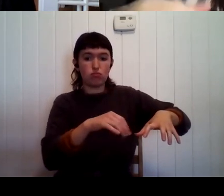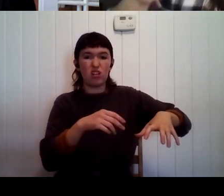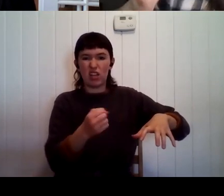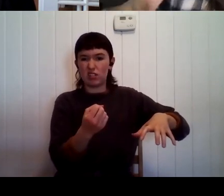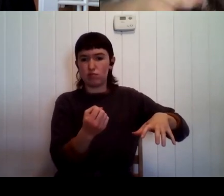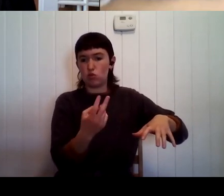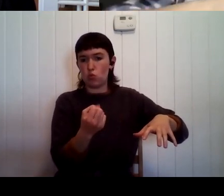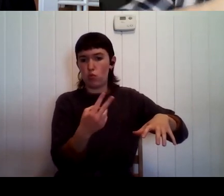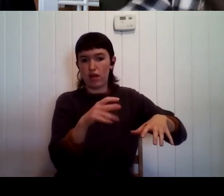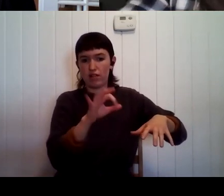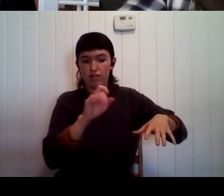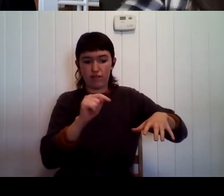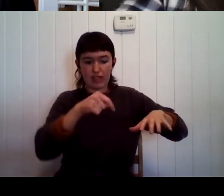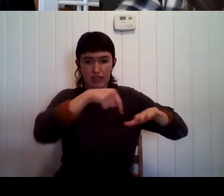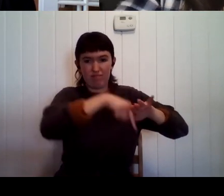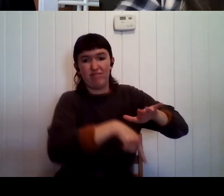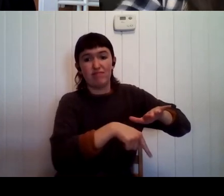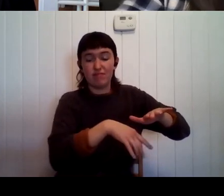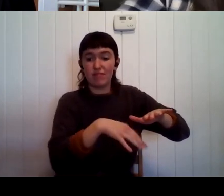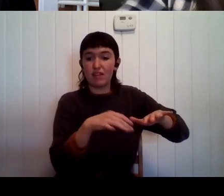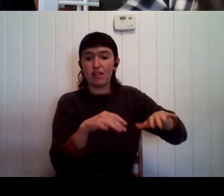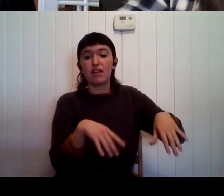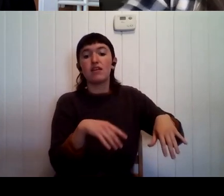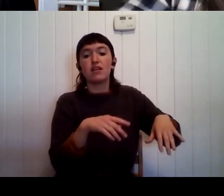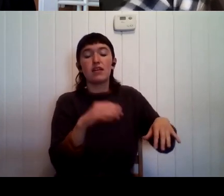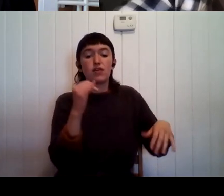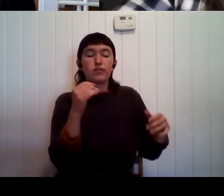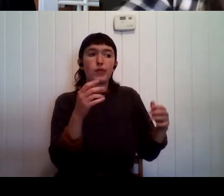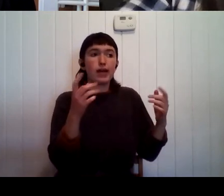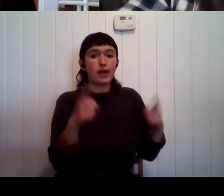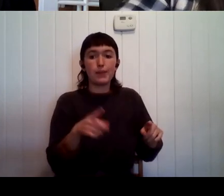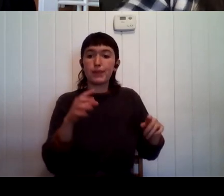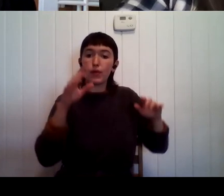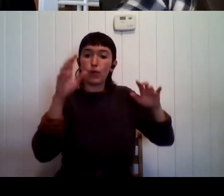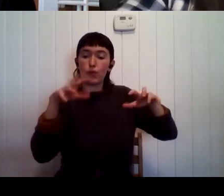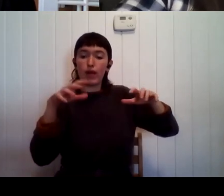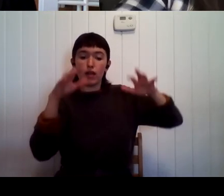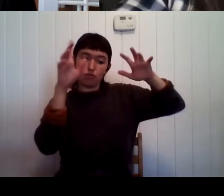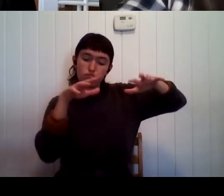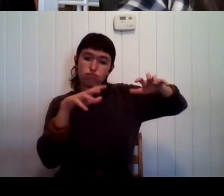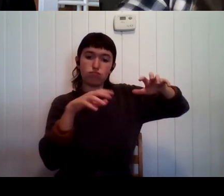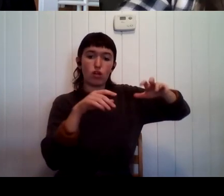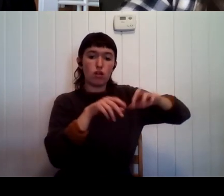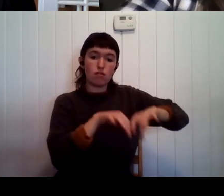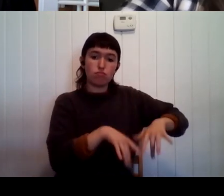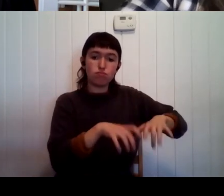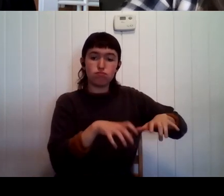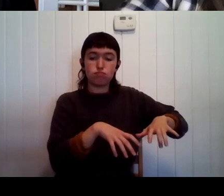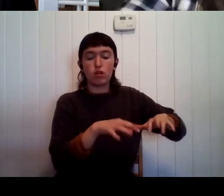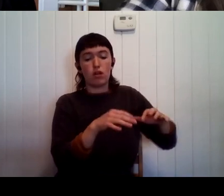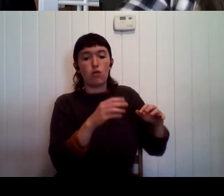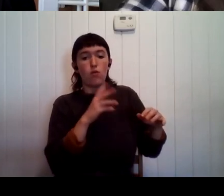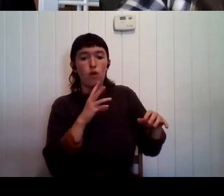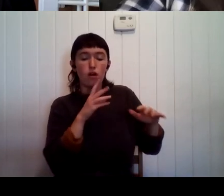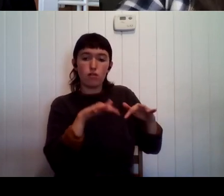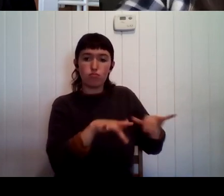is, just like the mangroves did. And when it rains, and of course with climate change, we're getting a lot more heavy rainstorms in